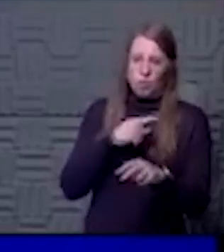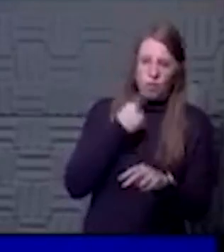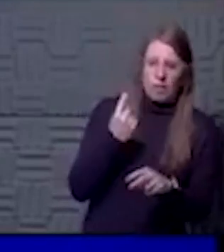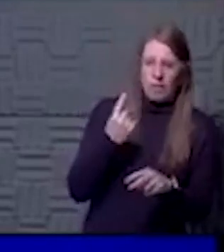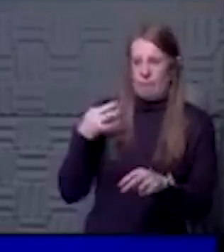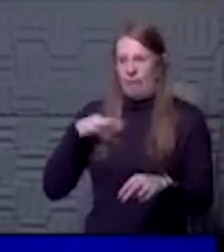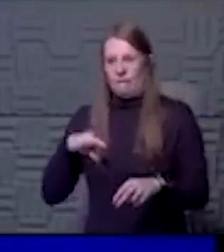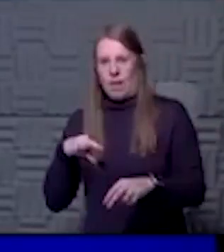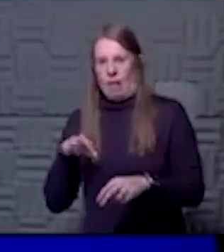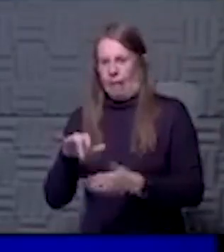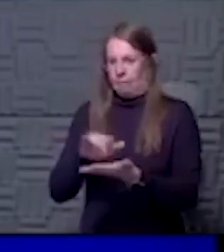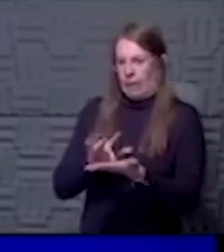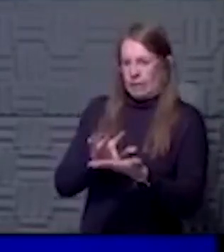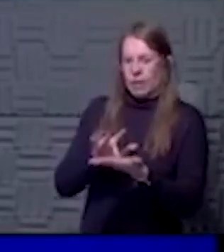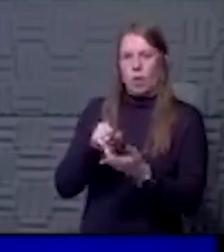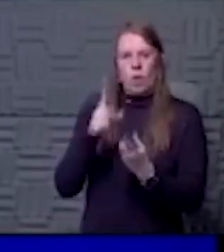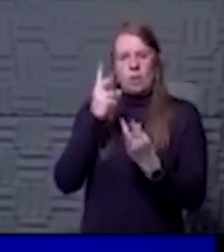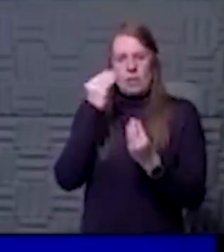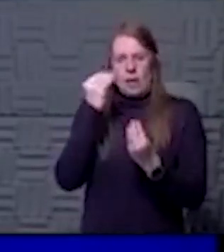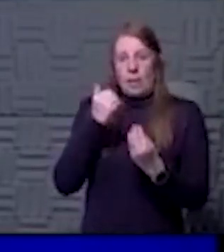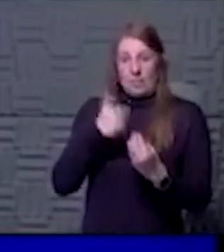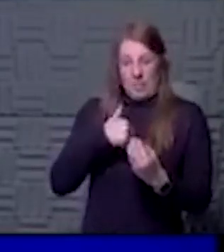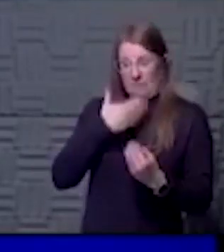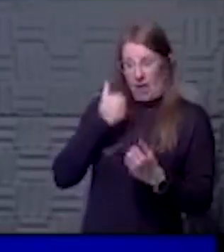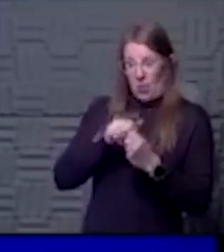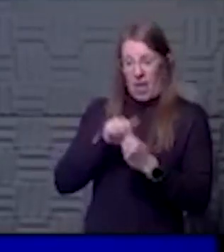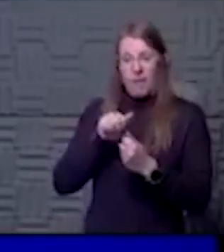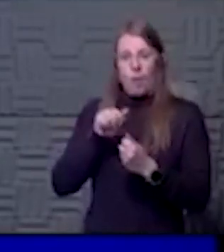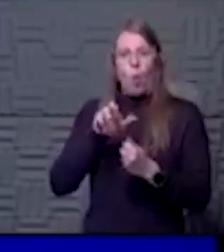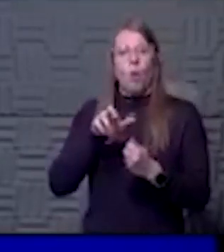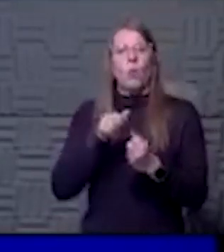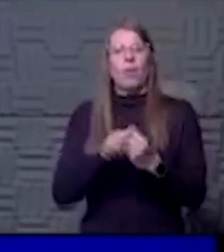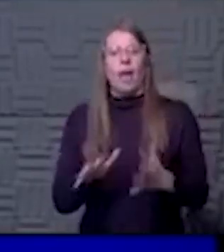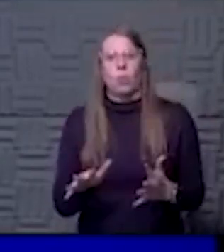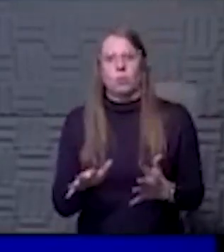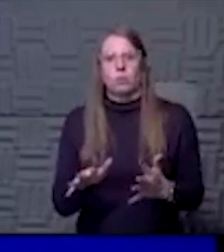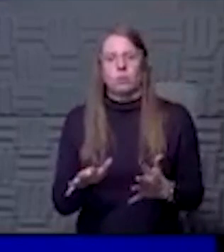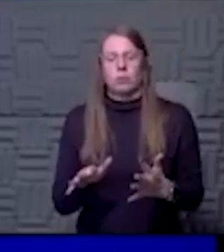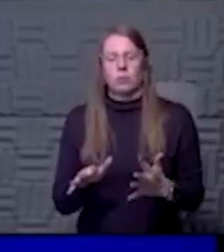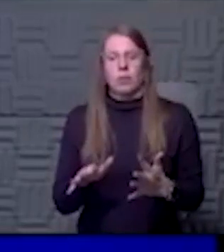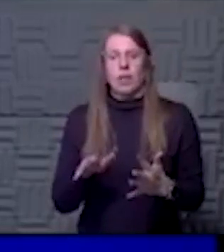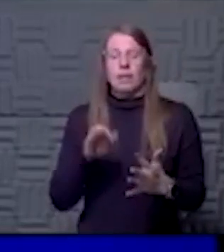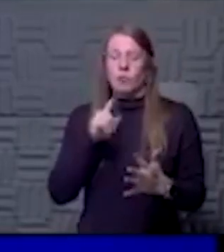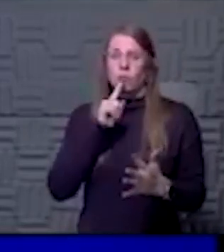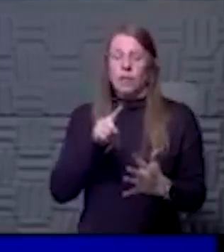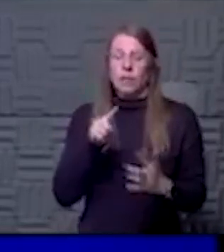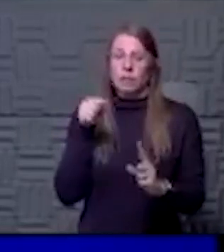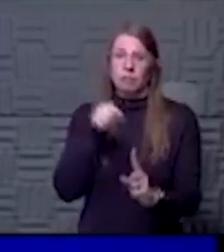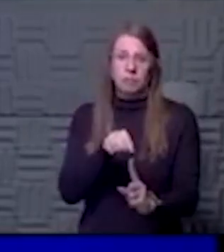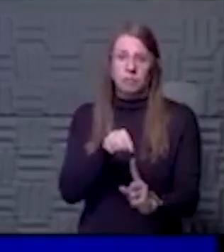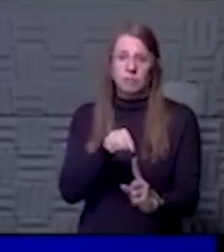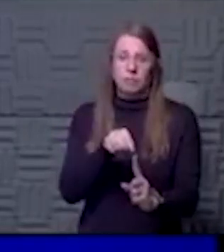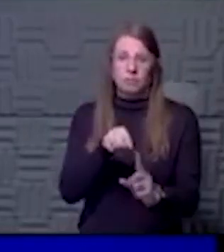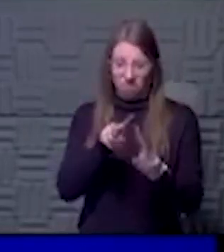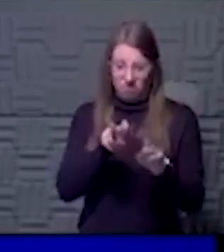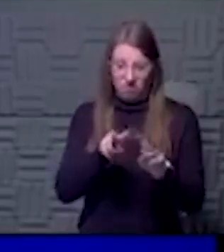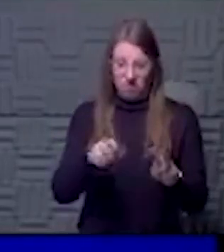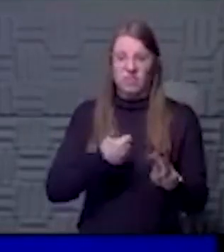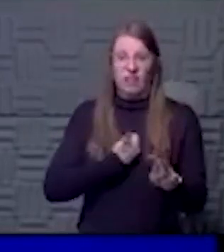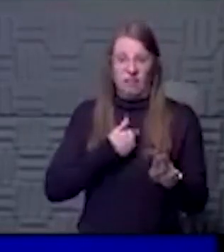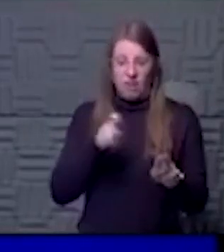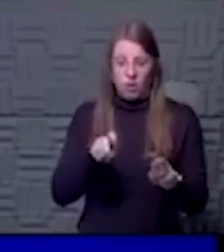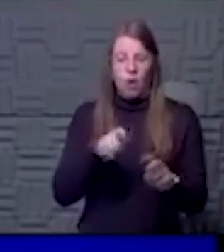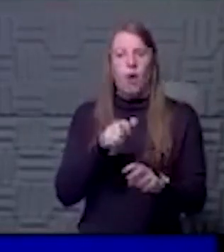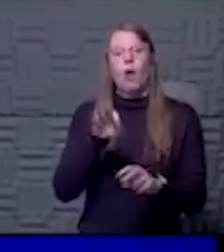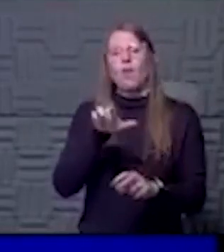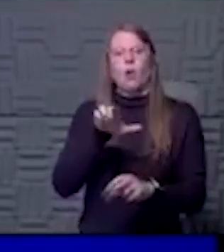drug. And you think to yourself, okay, am I better off with or without it? And that's really the calculus we all have to do. That's true of the flu shot you